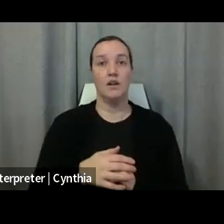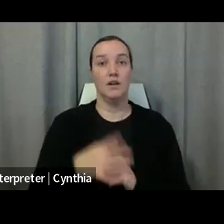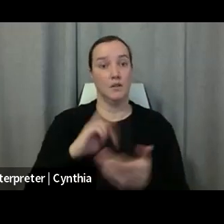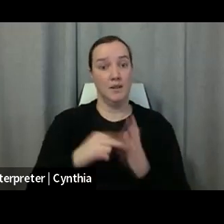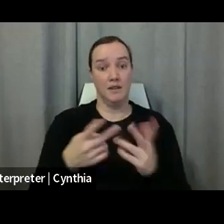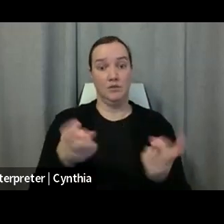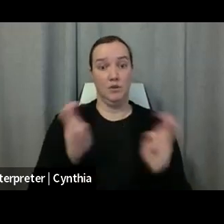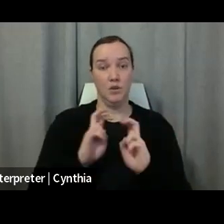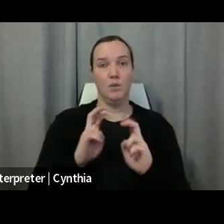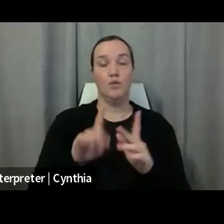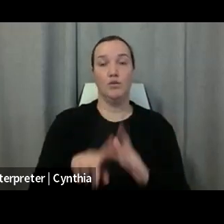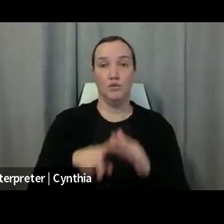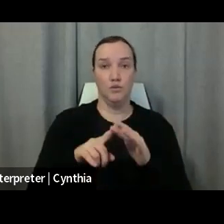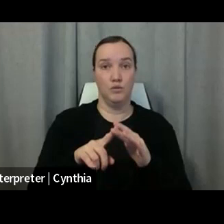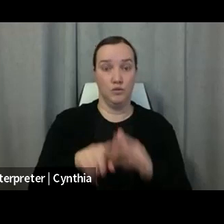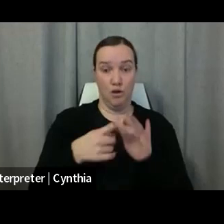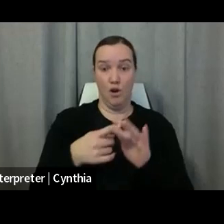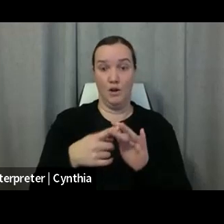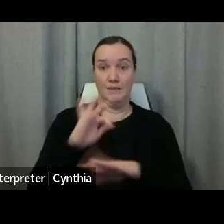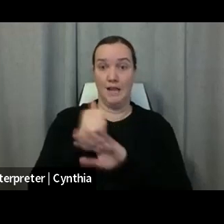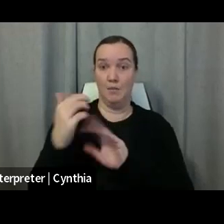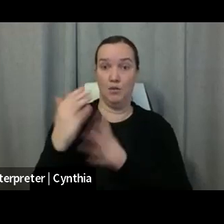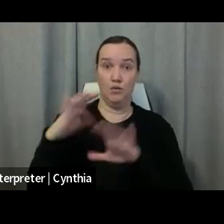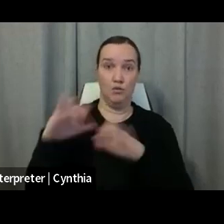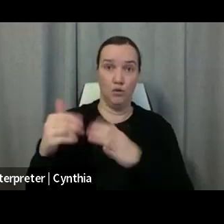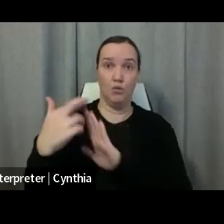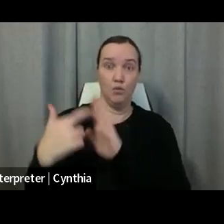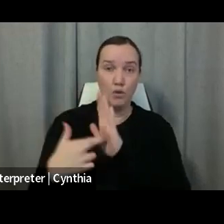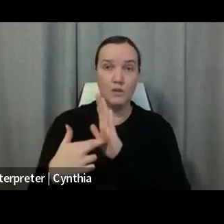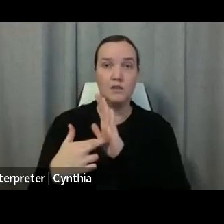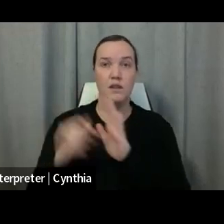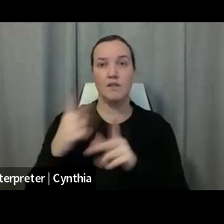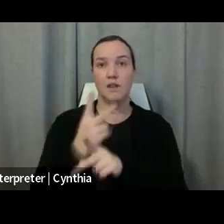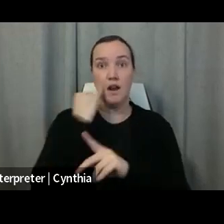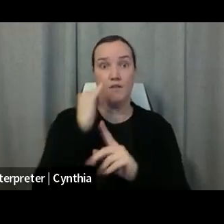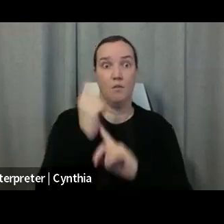get in a moment and we have to do this, what are some strategies for how we want to move that forward?